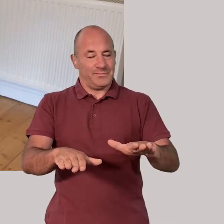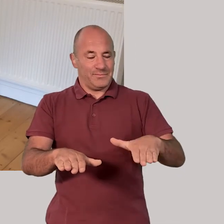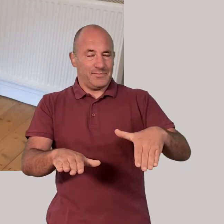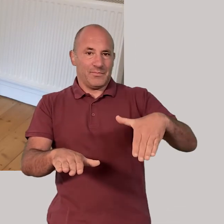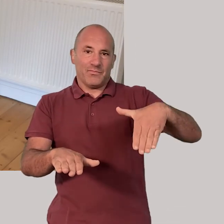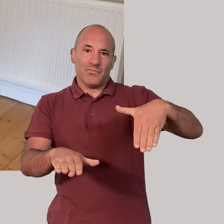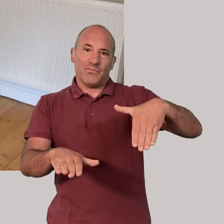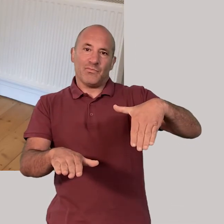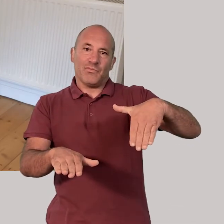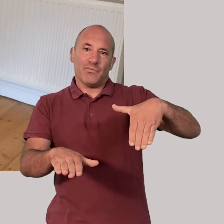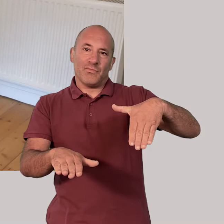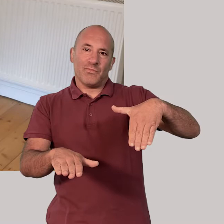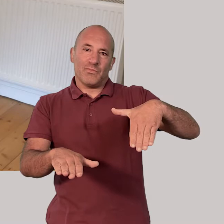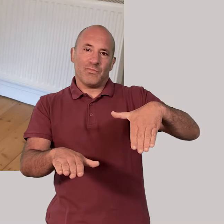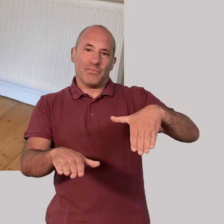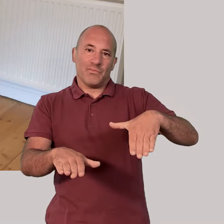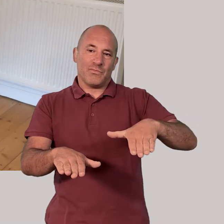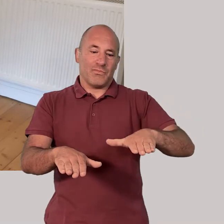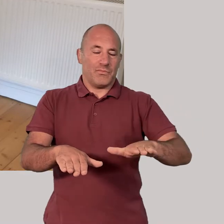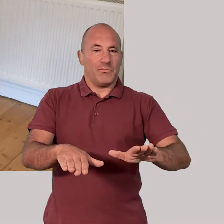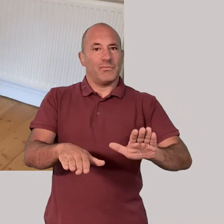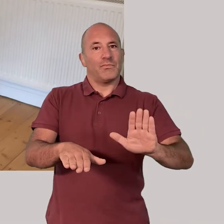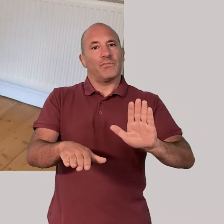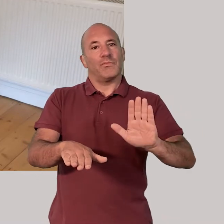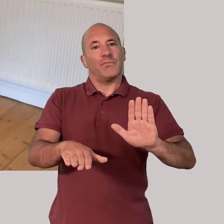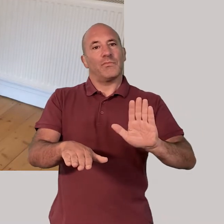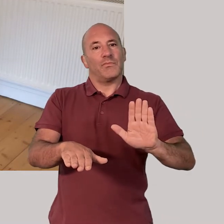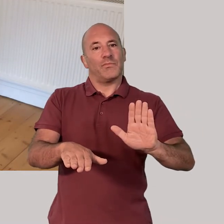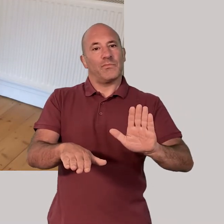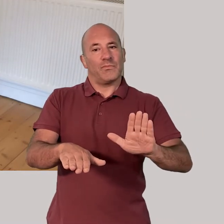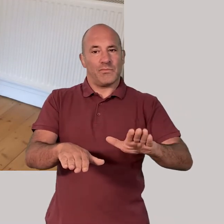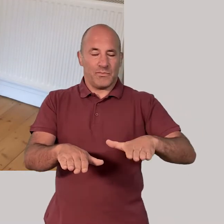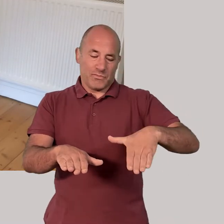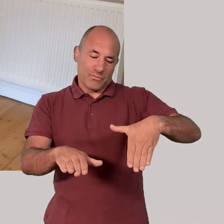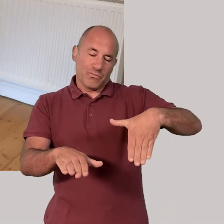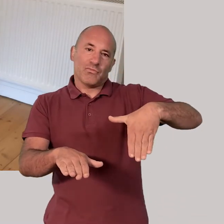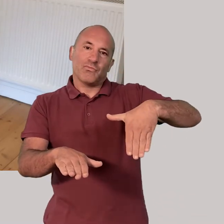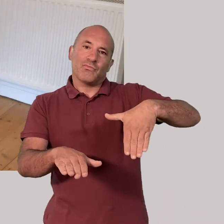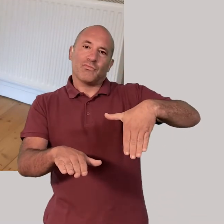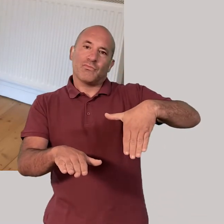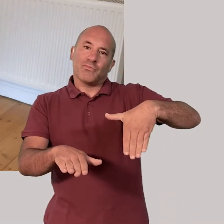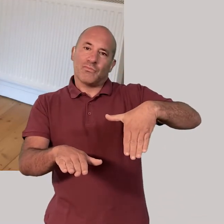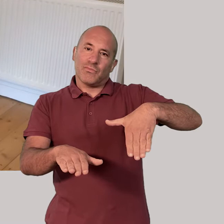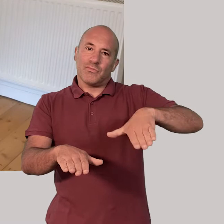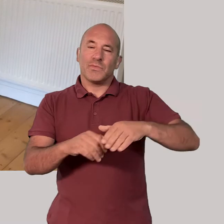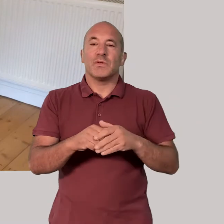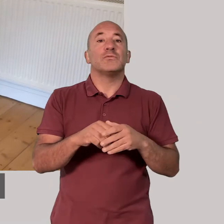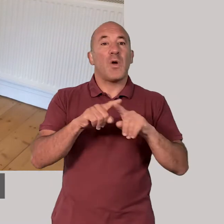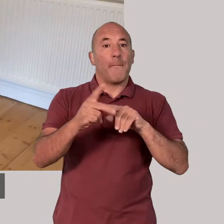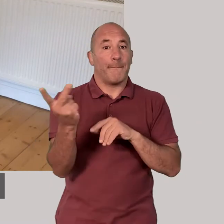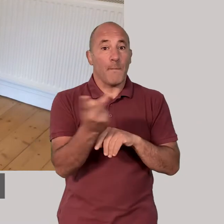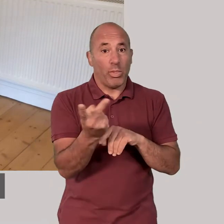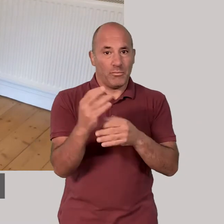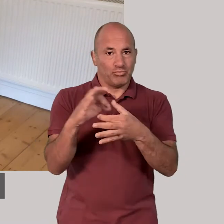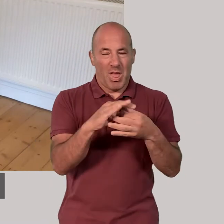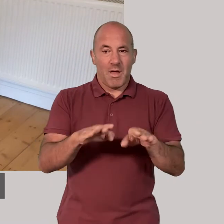Heel, rock to the toes, rock to the heel, rock to the toes. And then you